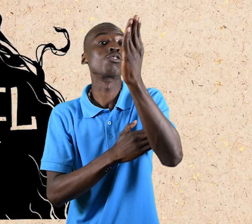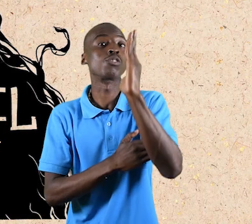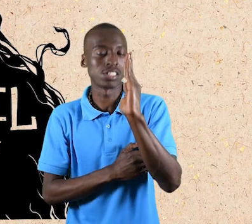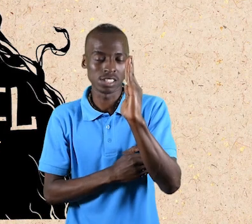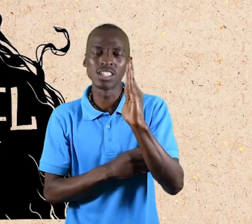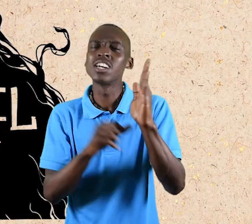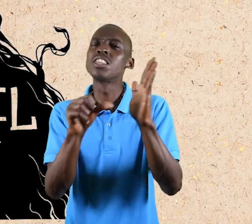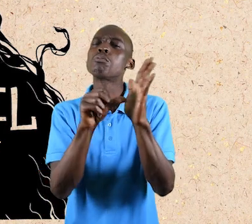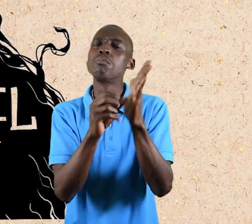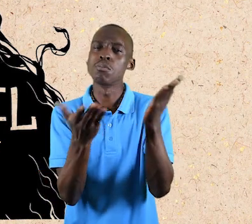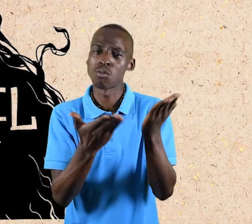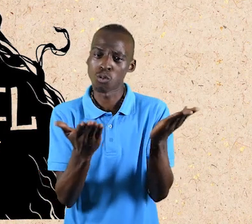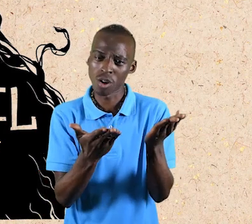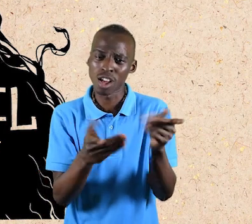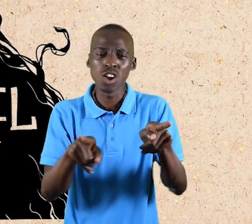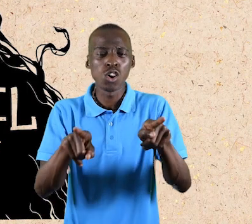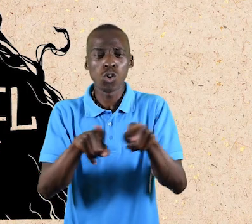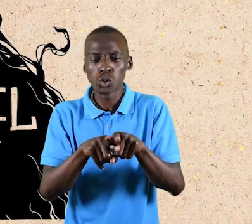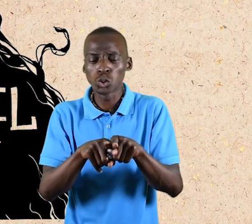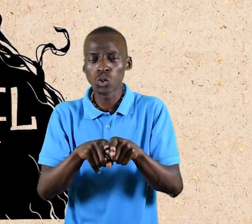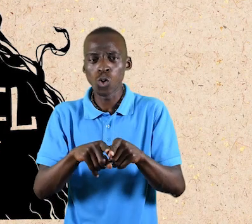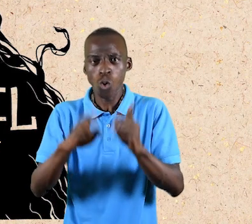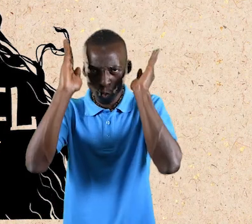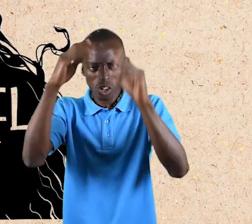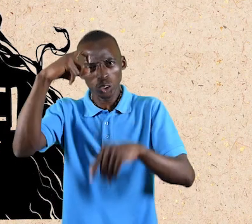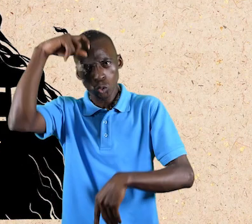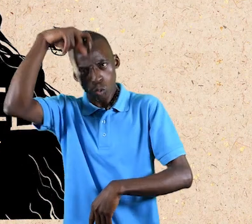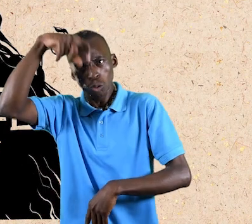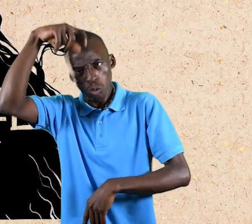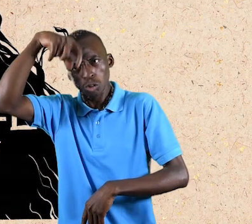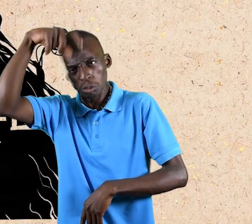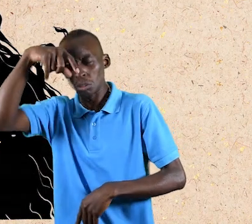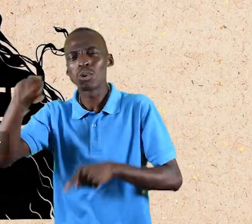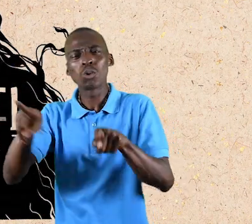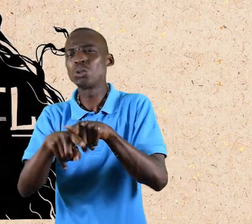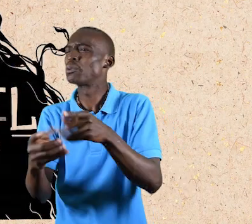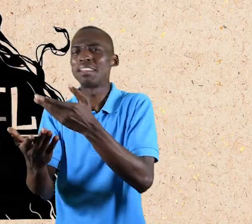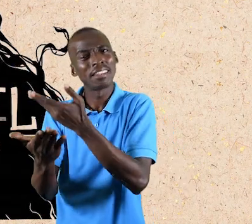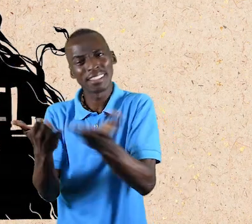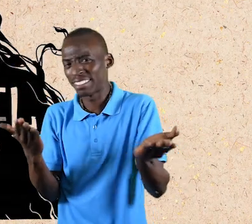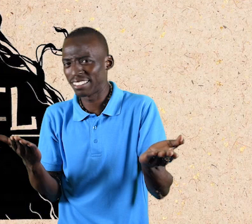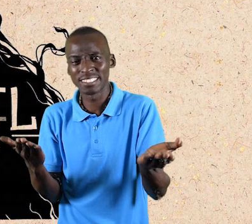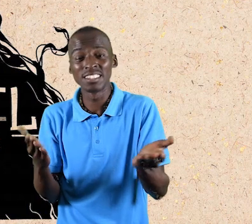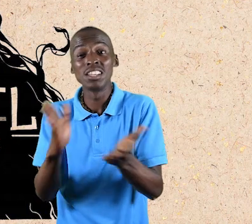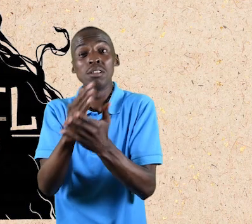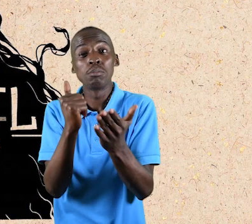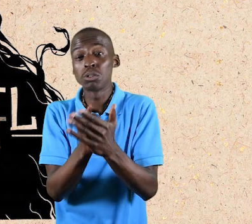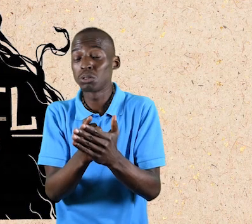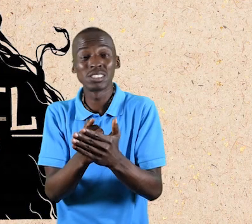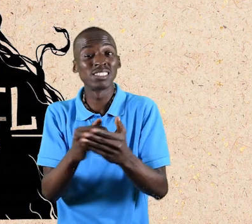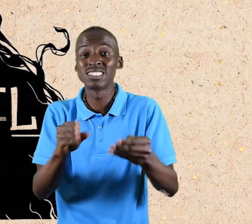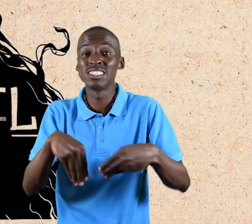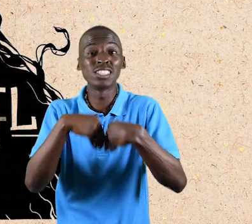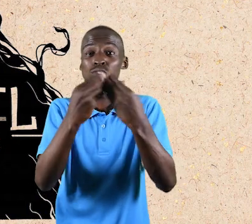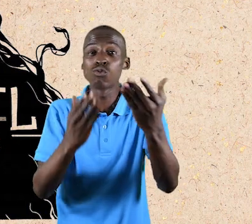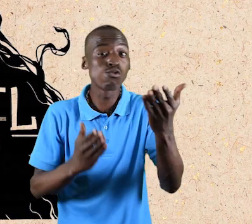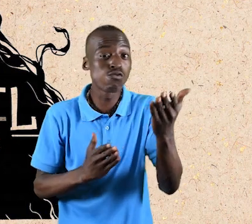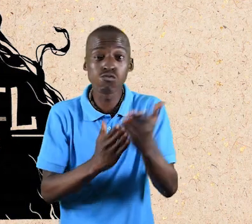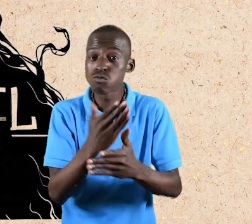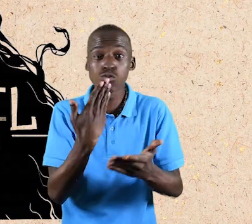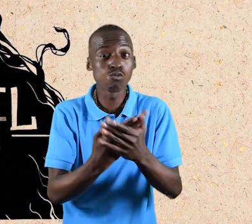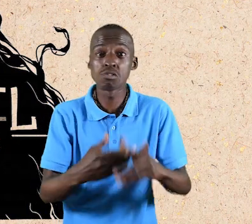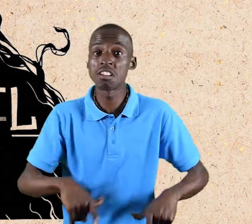problem is that even living by wisdom and the fear of the Lord, they're hevel too, because they don't guarantee a good